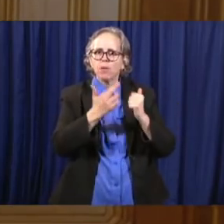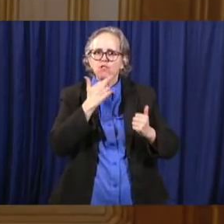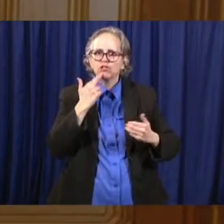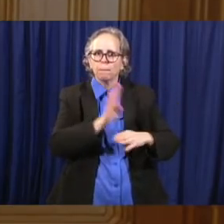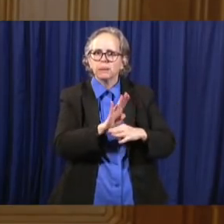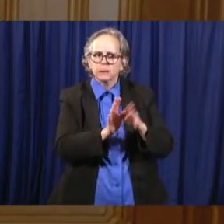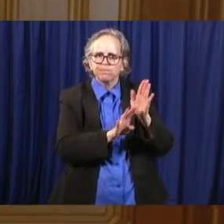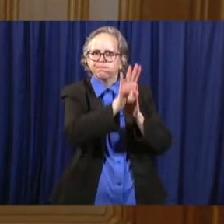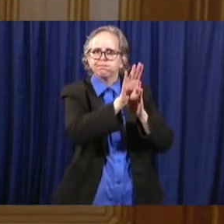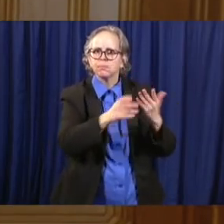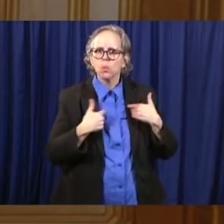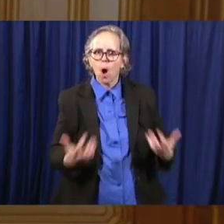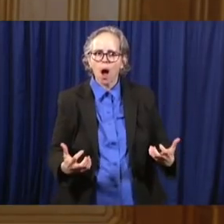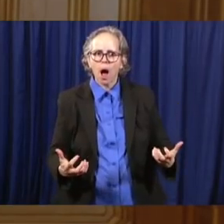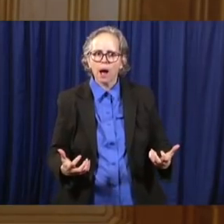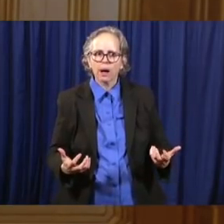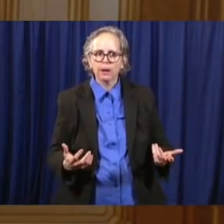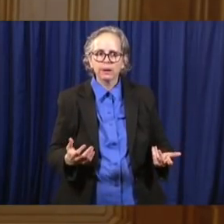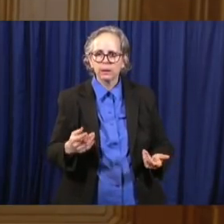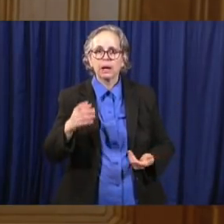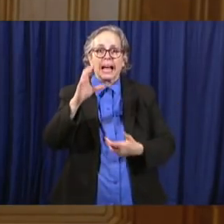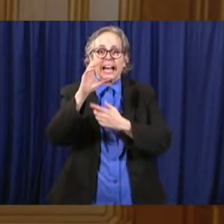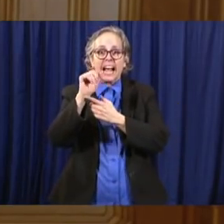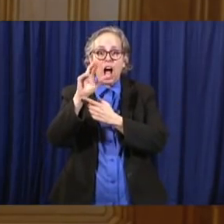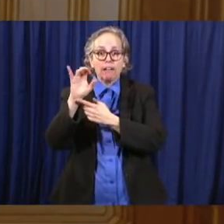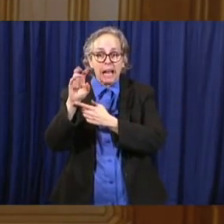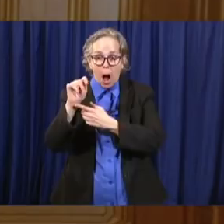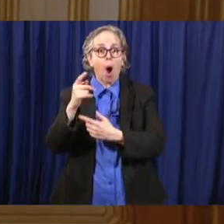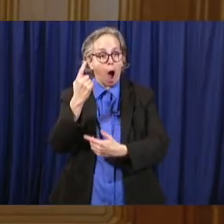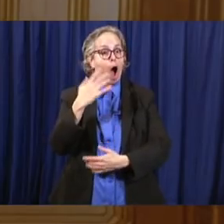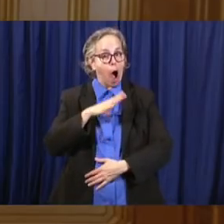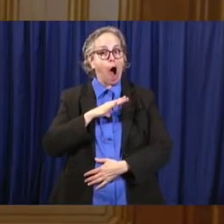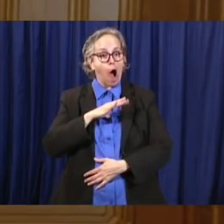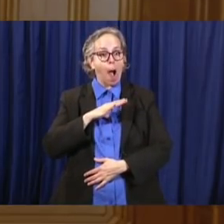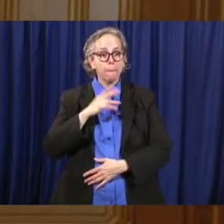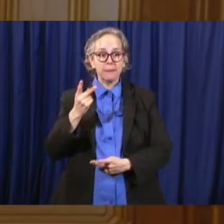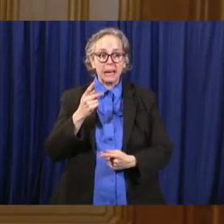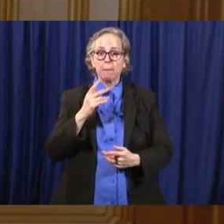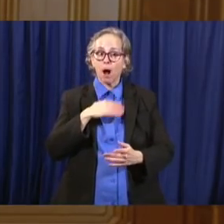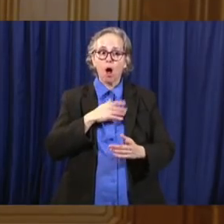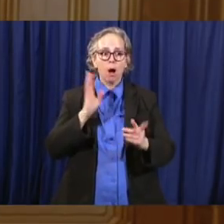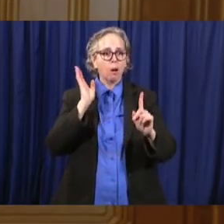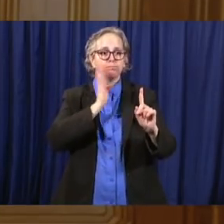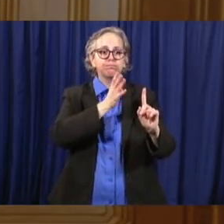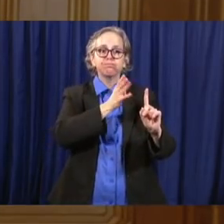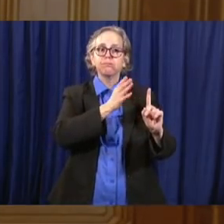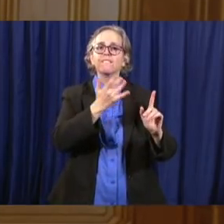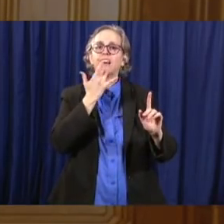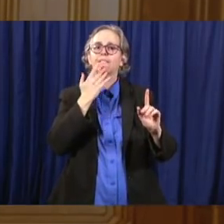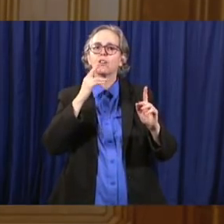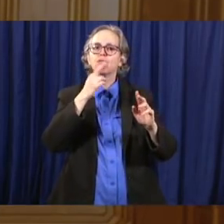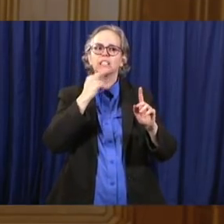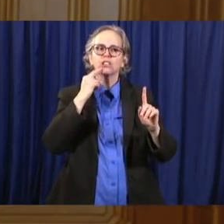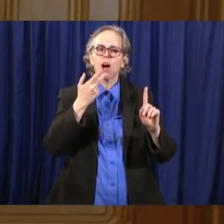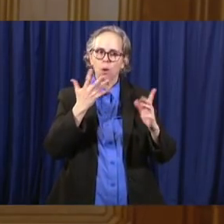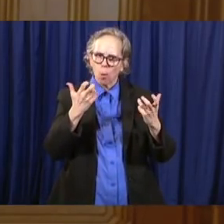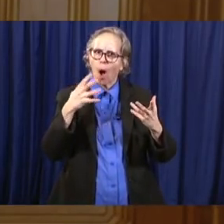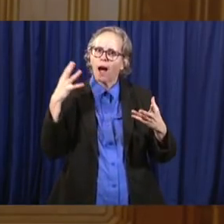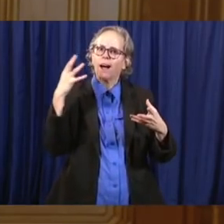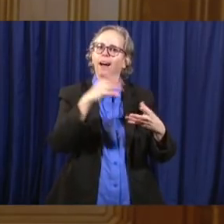certainly encourage people to patronize their local restaurant. As far as